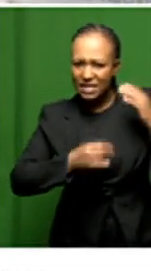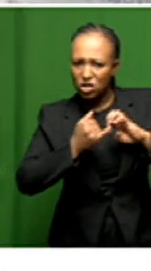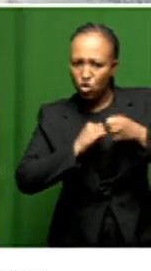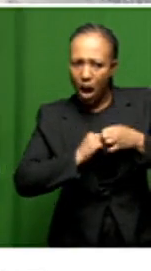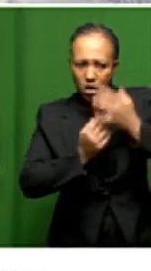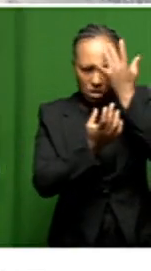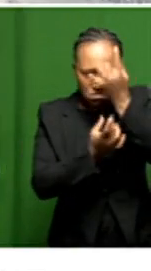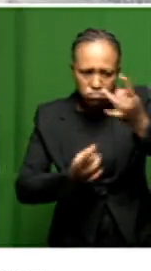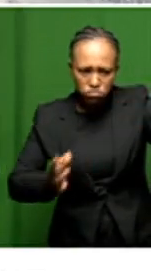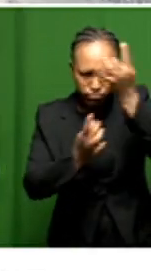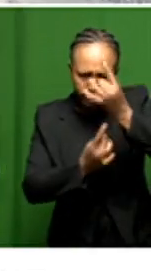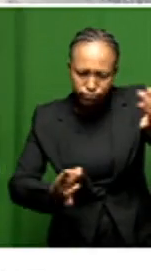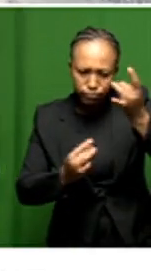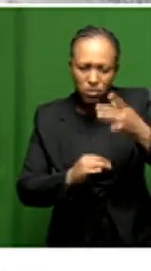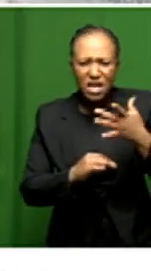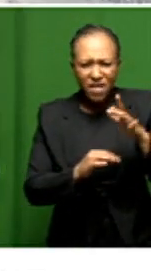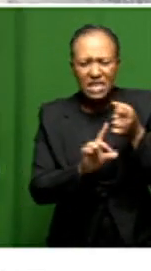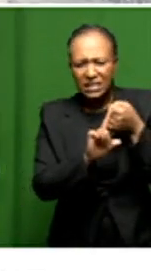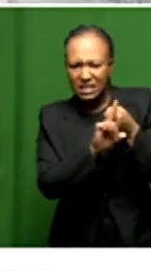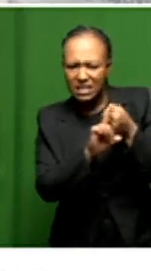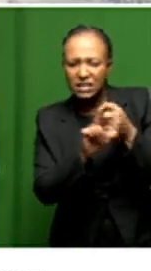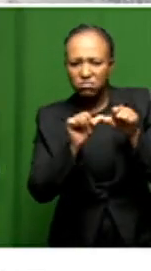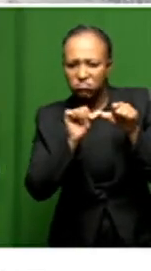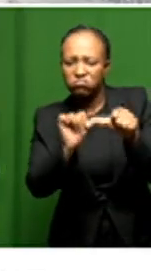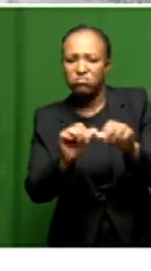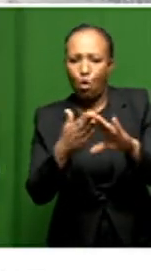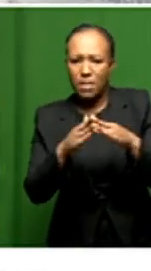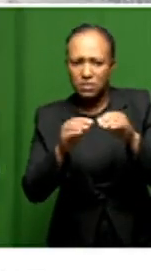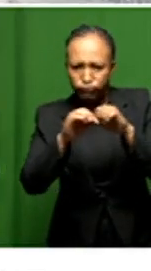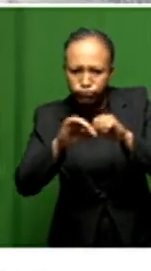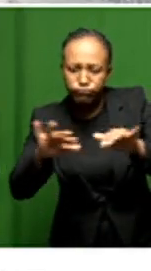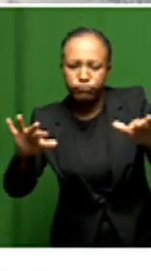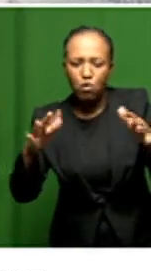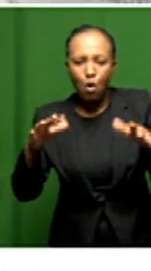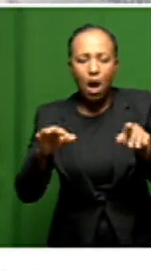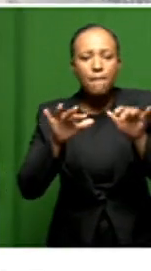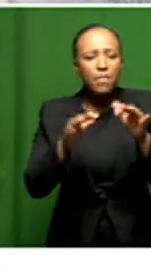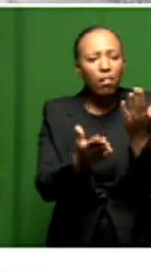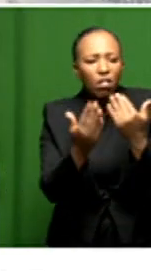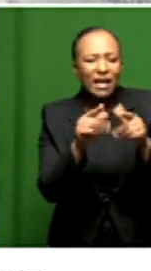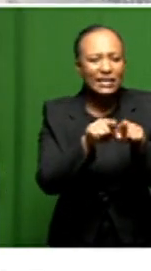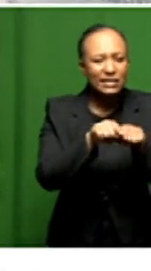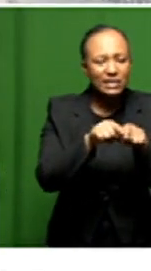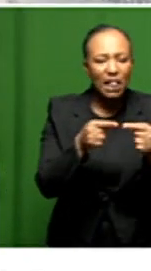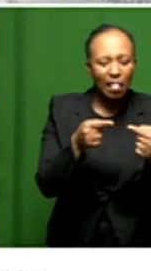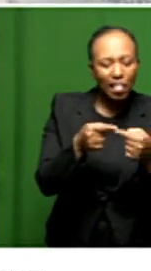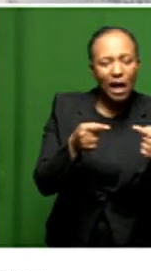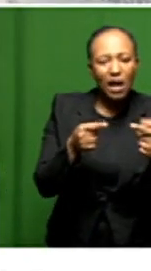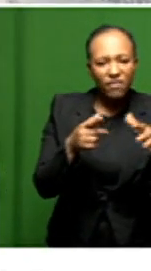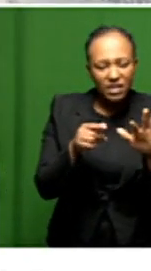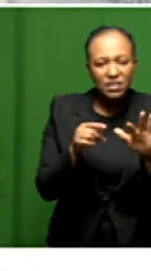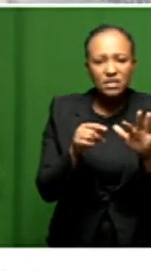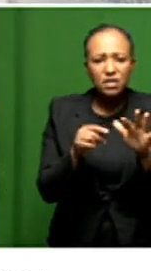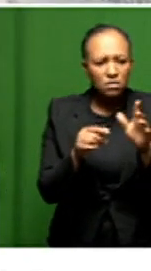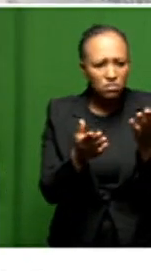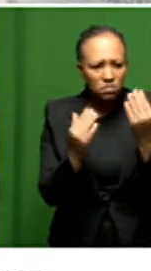same manner in which it was pushed out there. I mean, it was getting people tested and understanding that you need to know